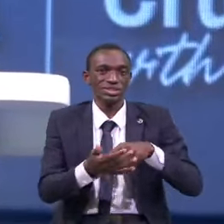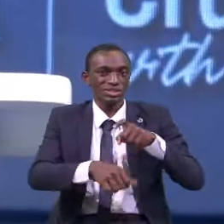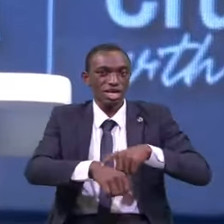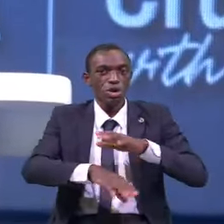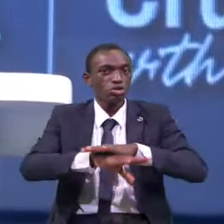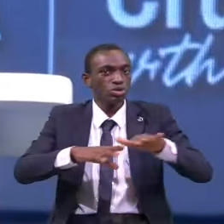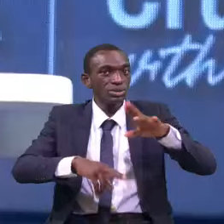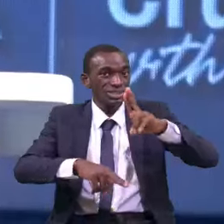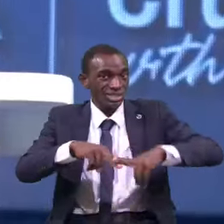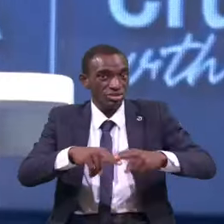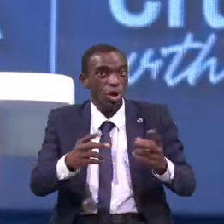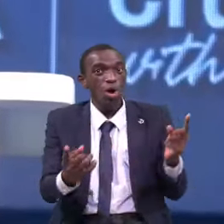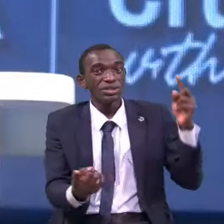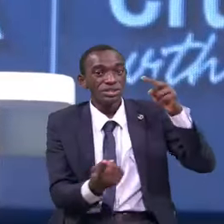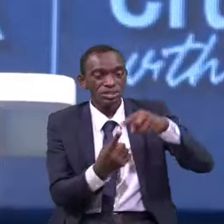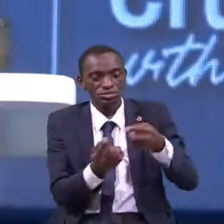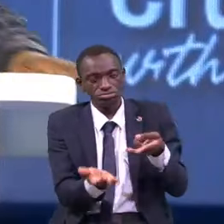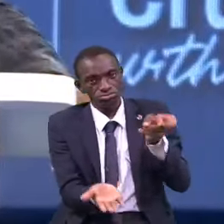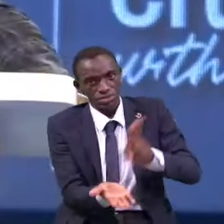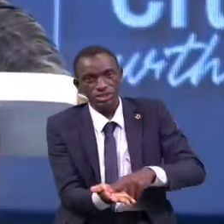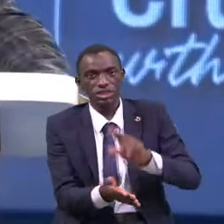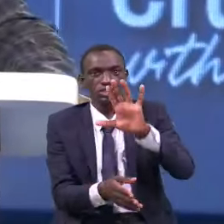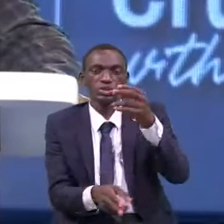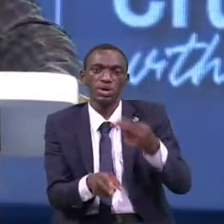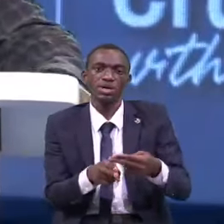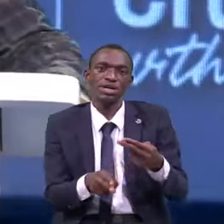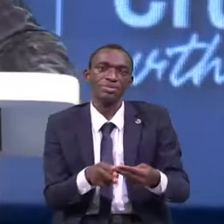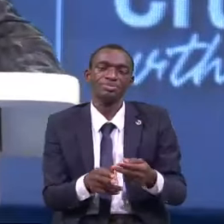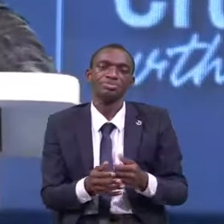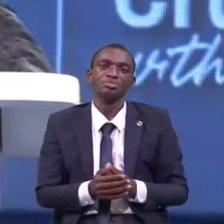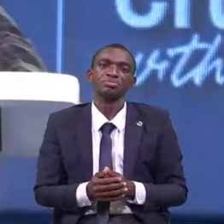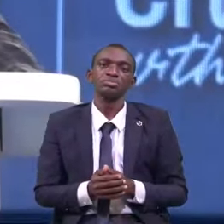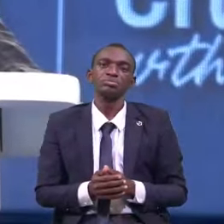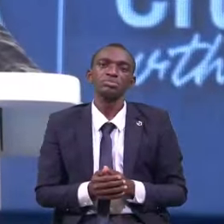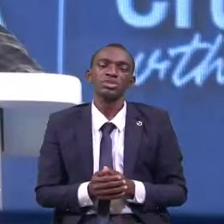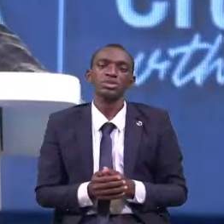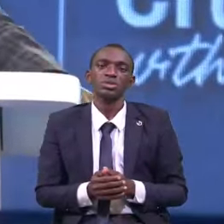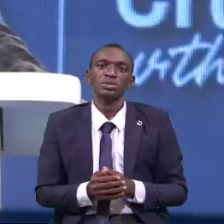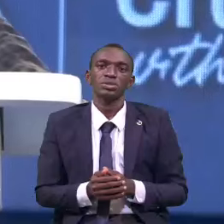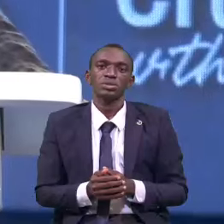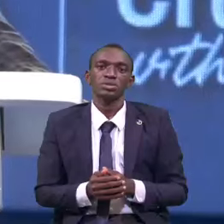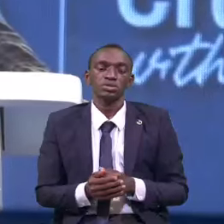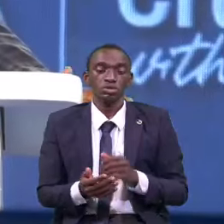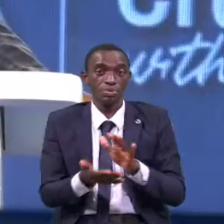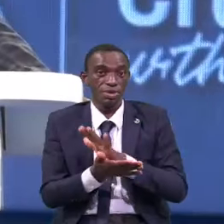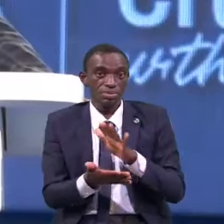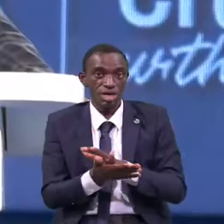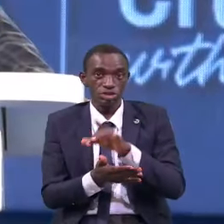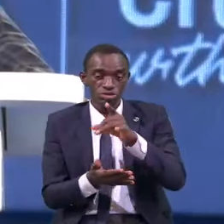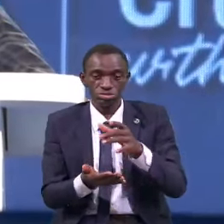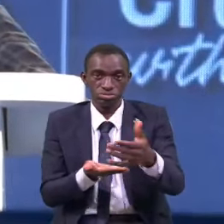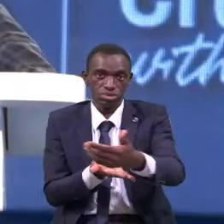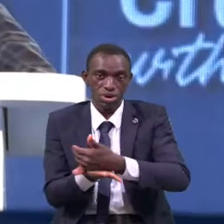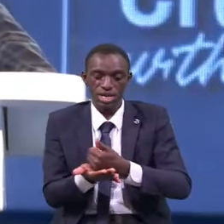your name has been written on the card and you submit the card back to